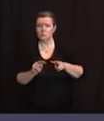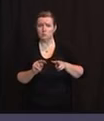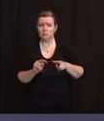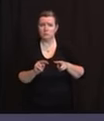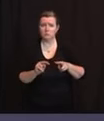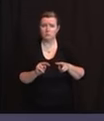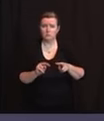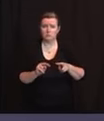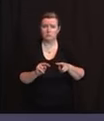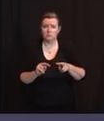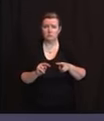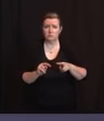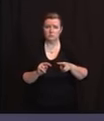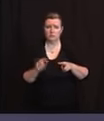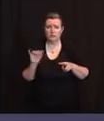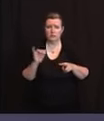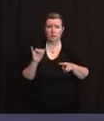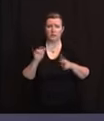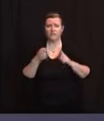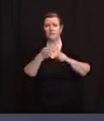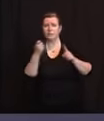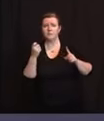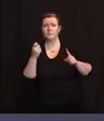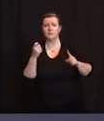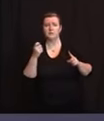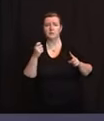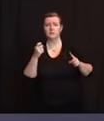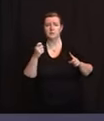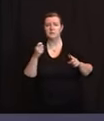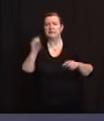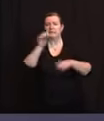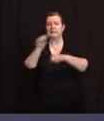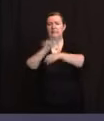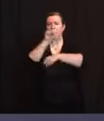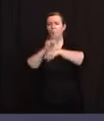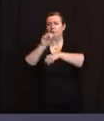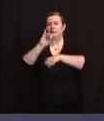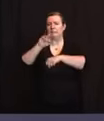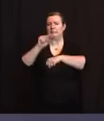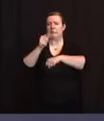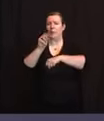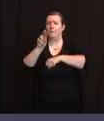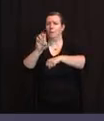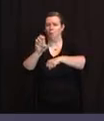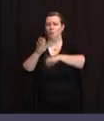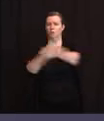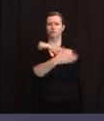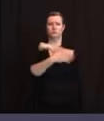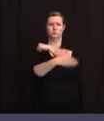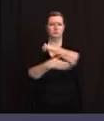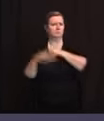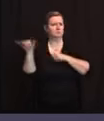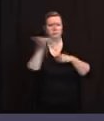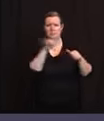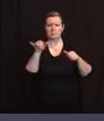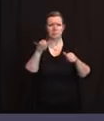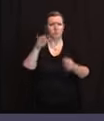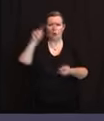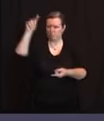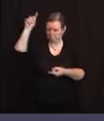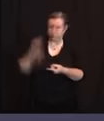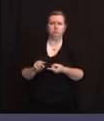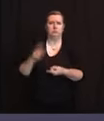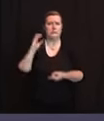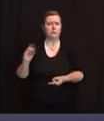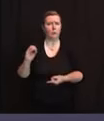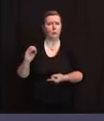Singapore example, which I know is a long way from here, but that's in fact, Singapore had this sucker down to 0, and it reignited, and it was for